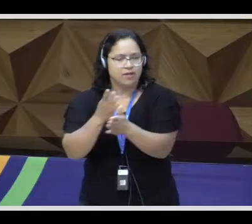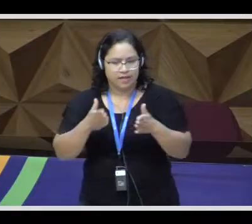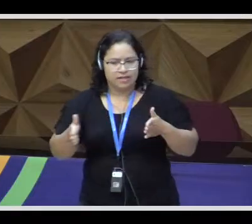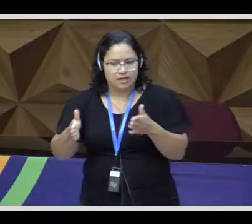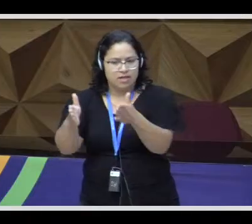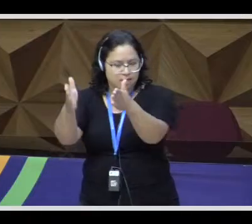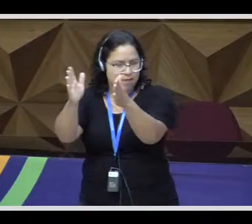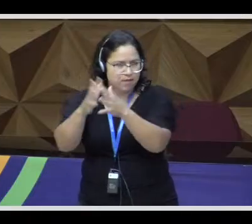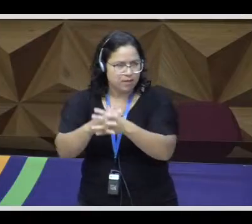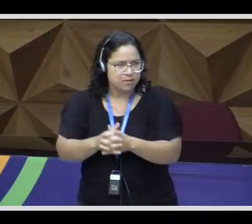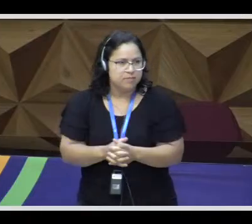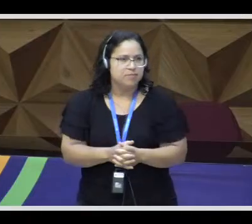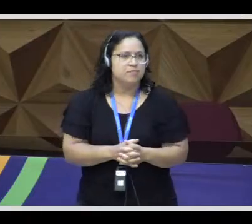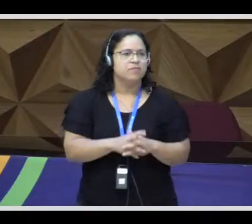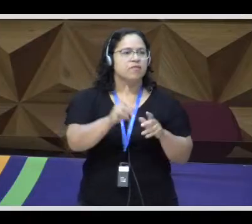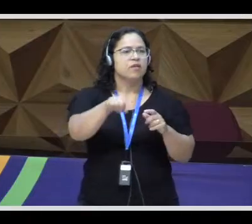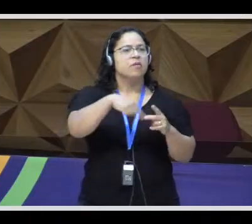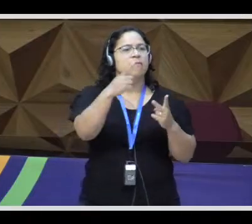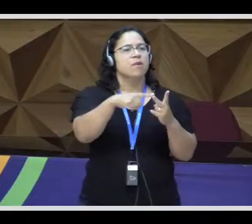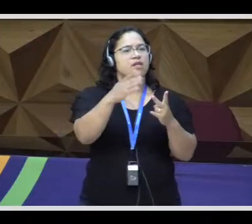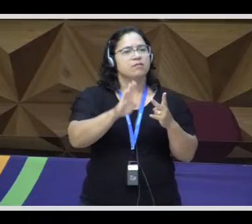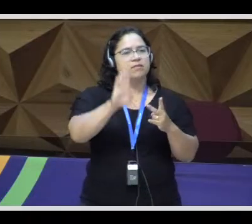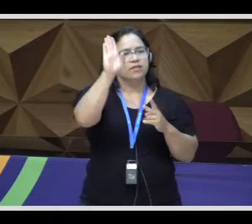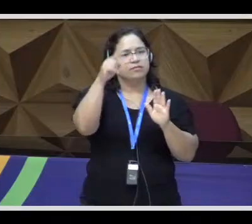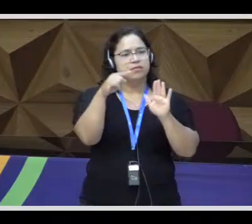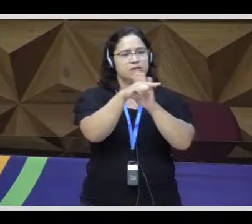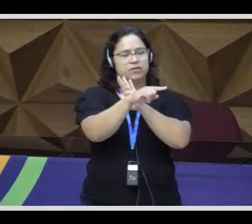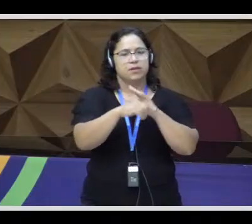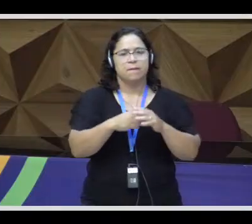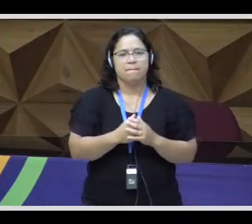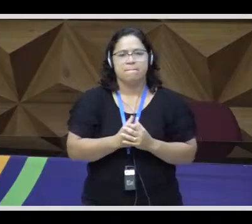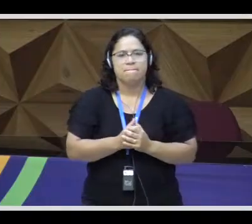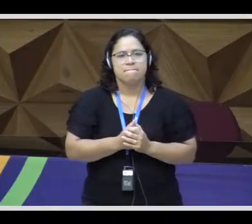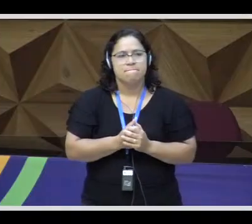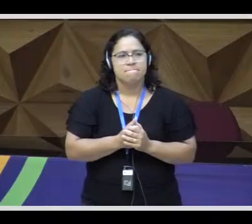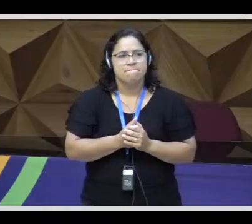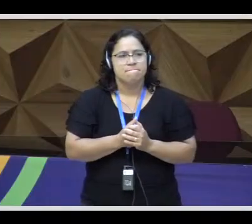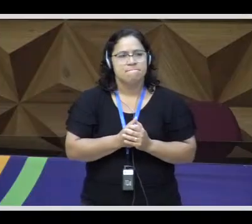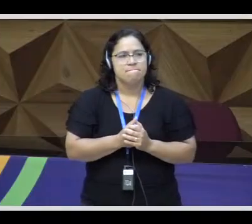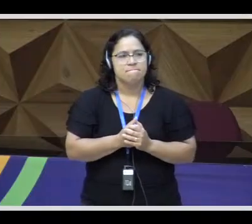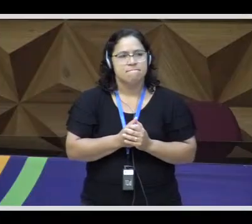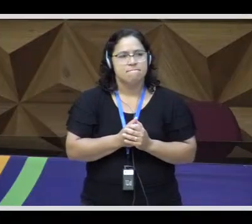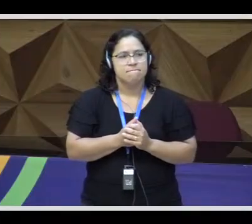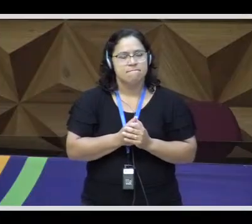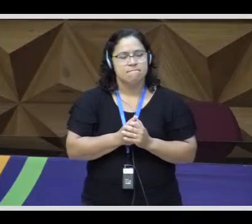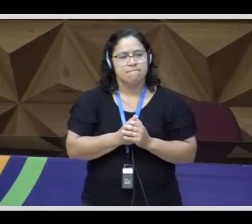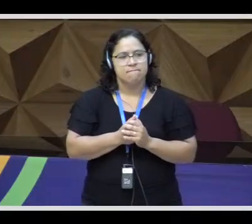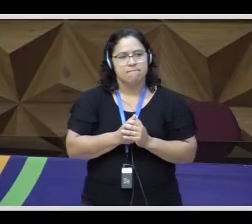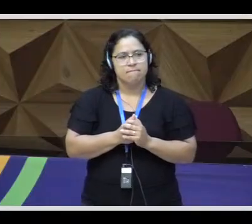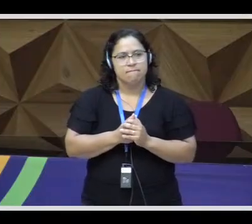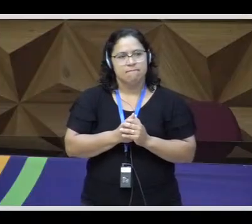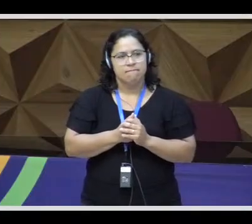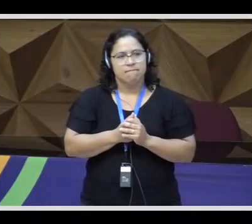Next, are you still? Okay, Stefan? Is that okay? Oh.